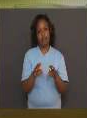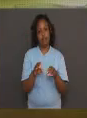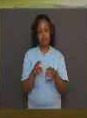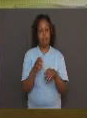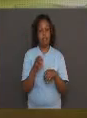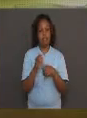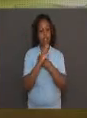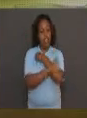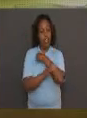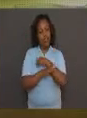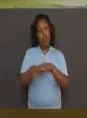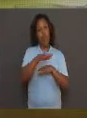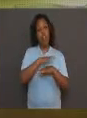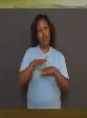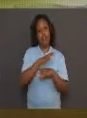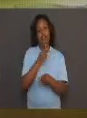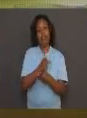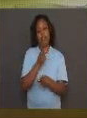sovereignty of the country.